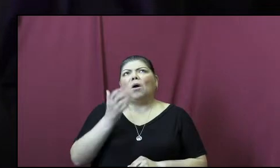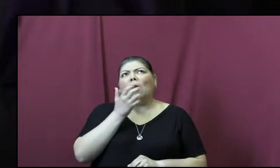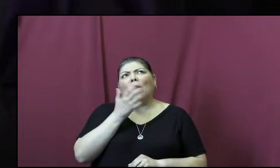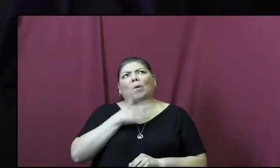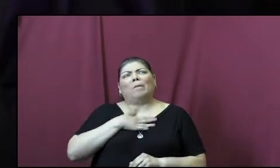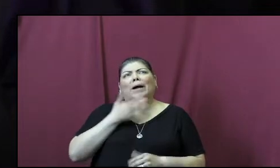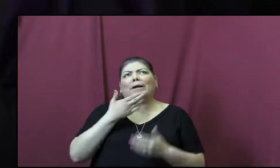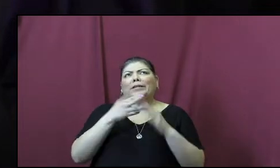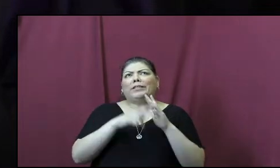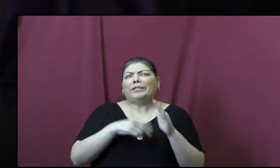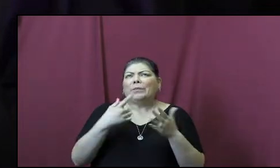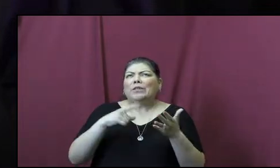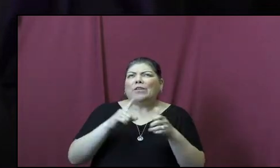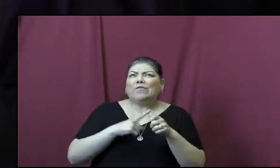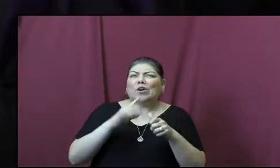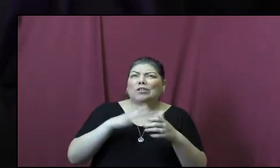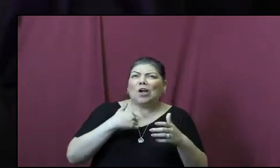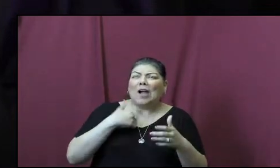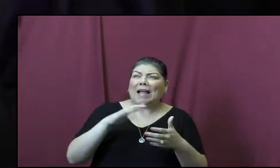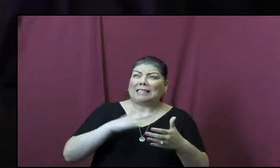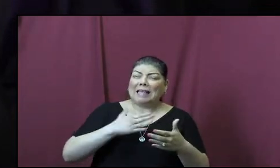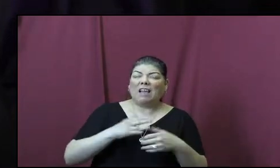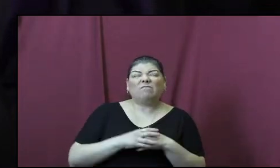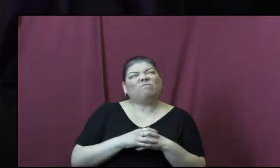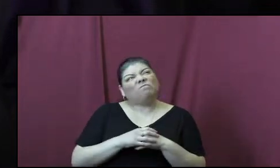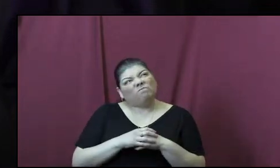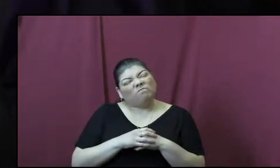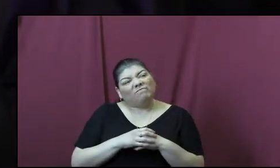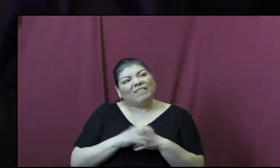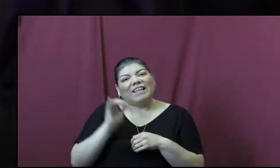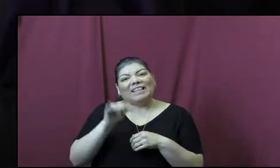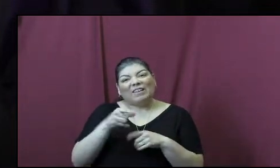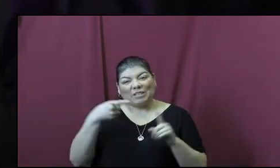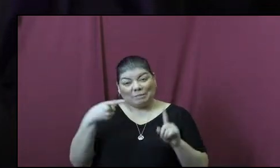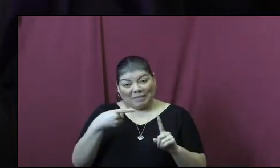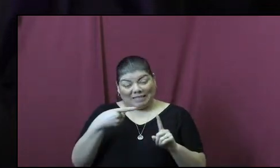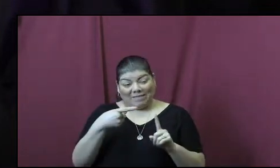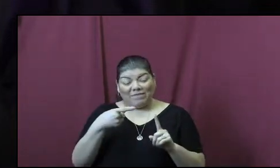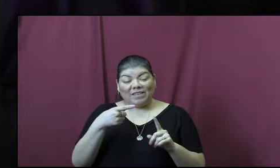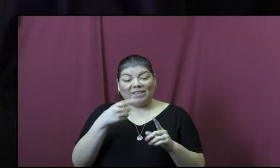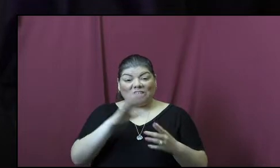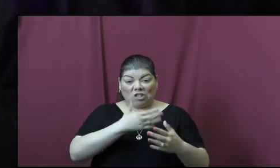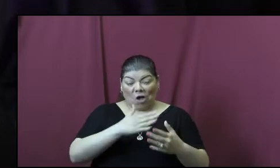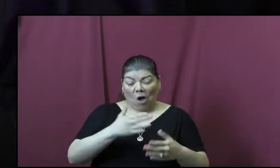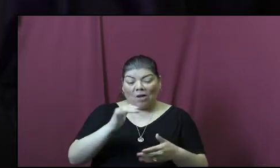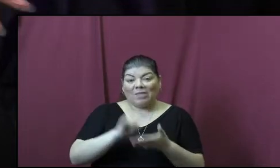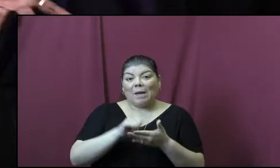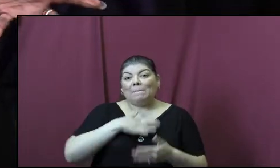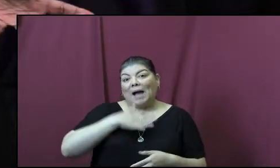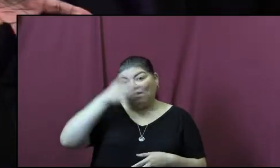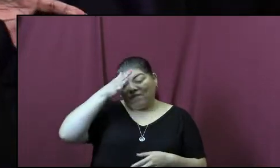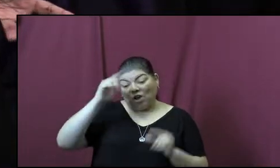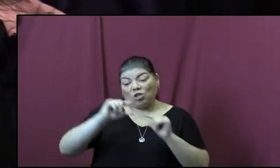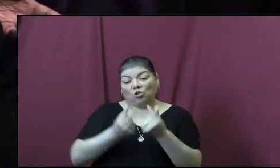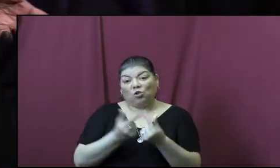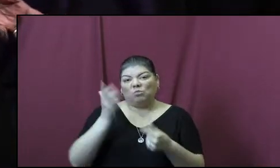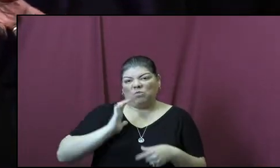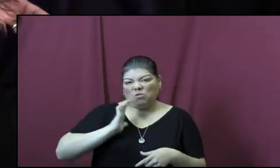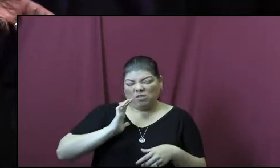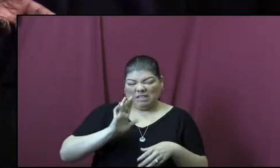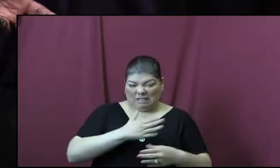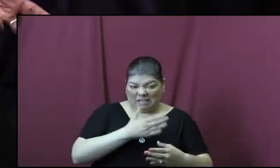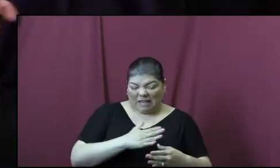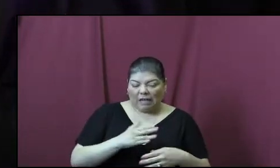Oh my goodness, what was the first song? Well, there was a particular song that my father's group used to